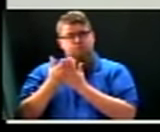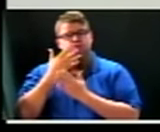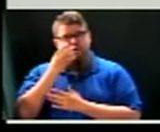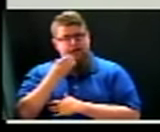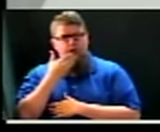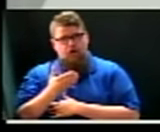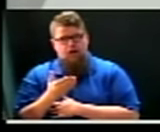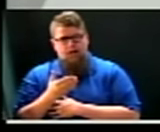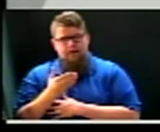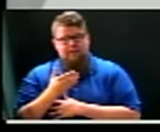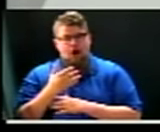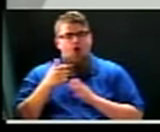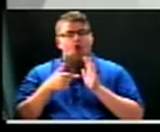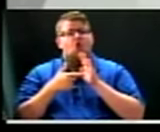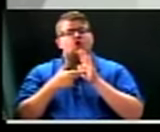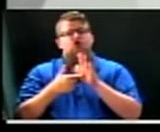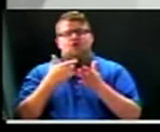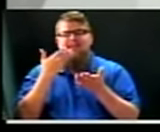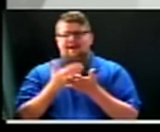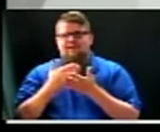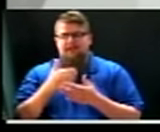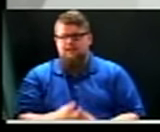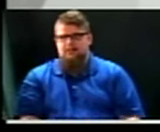at the evidence.